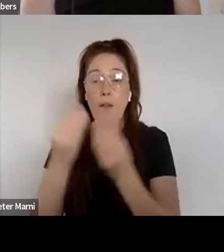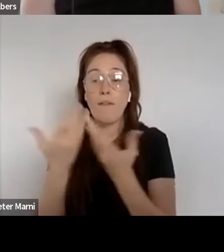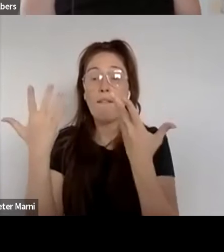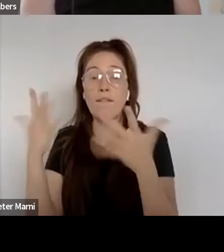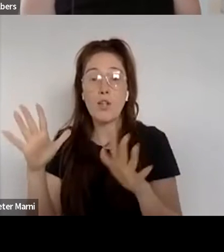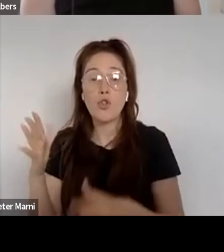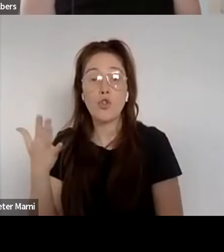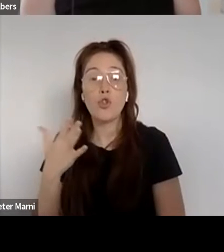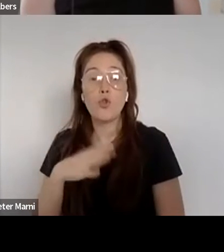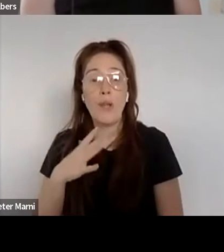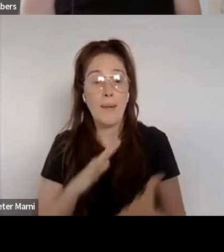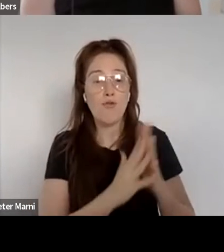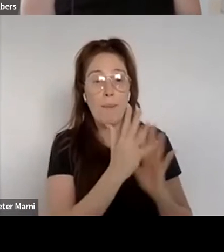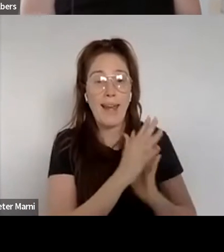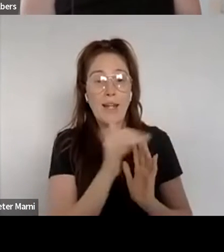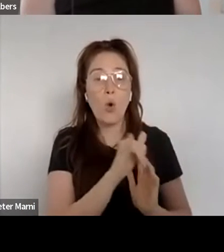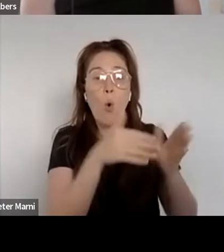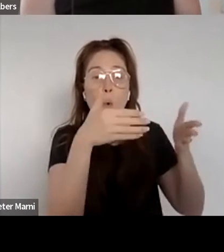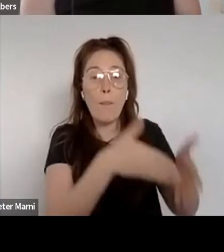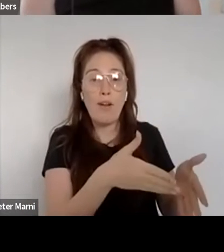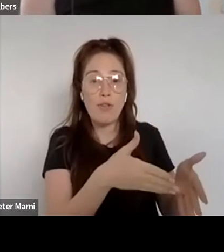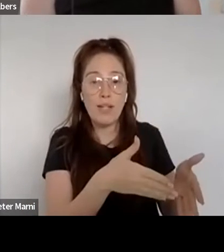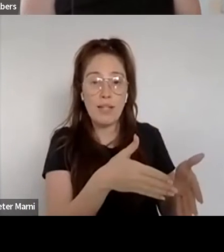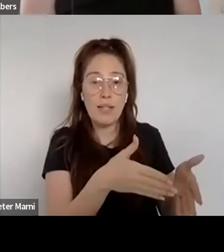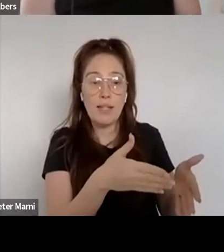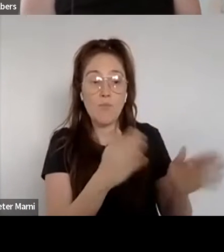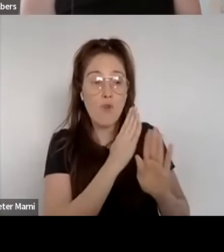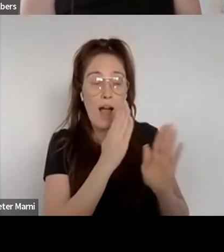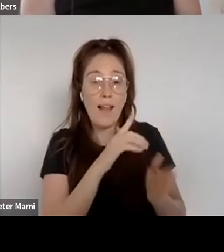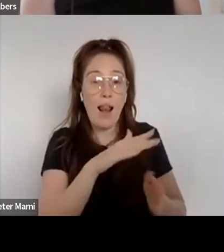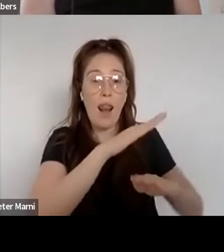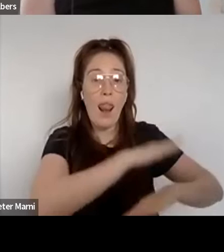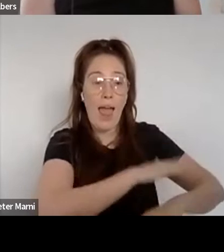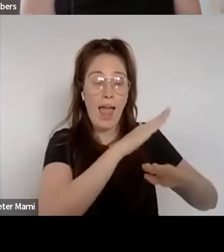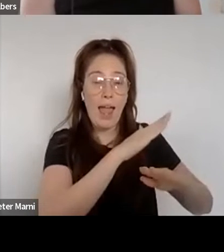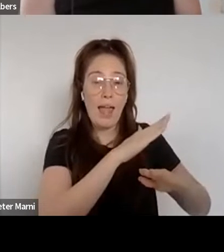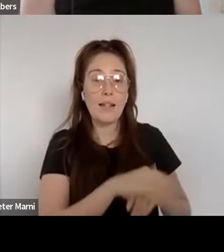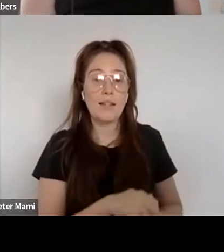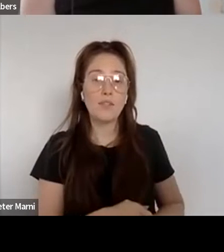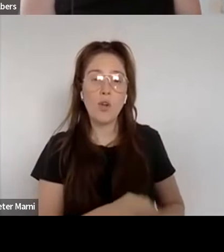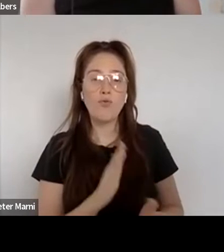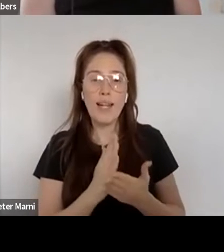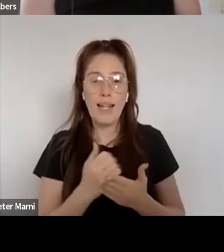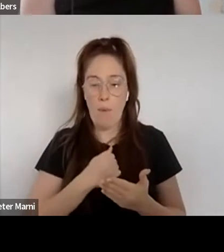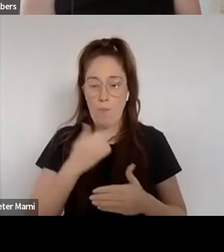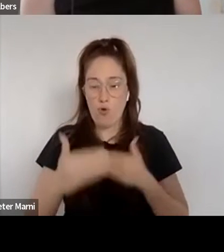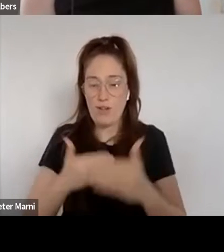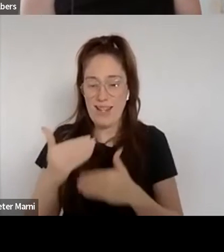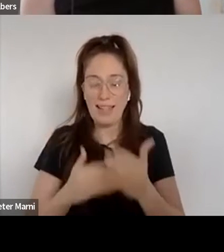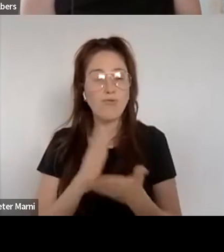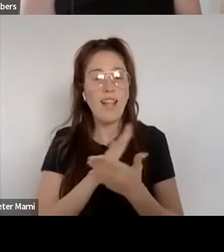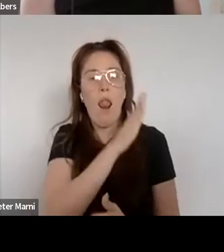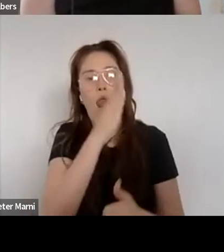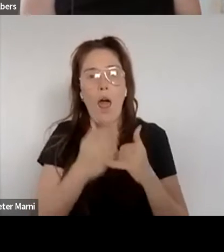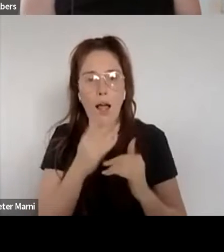have to be cremated in a crem, but you can be buried on private land, which is probably the last part of that